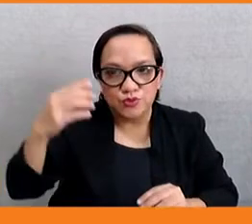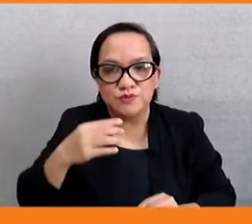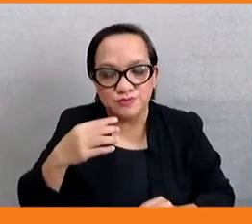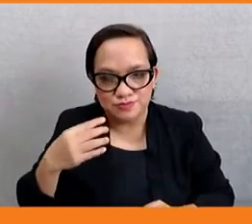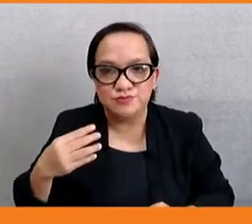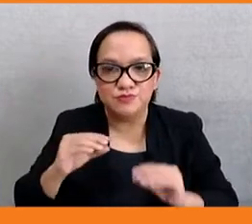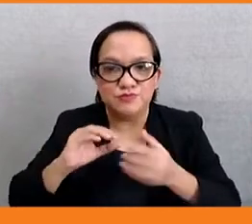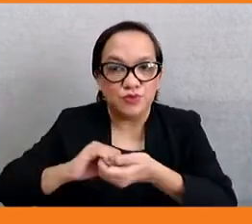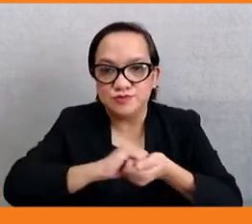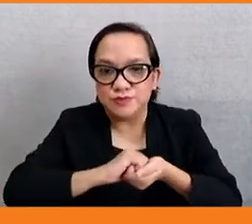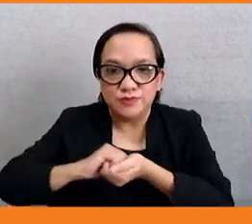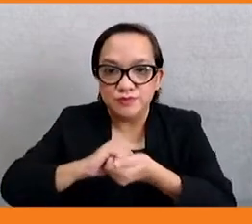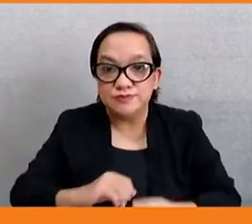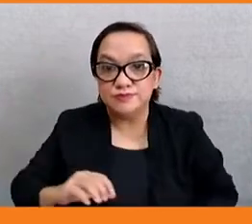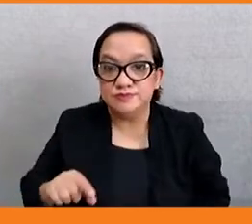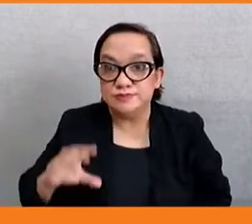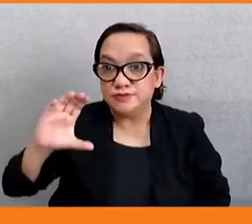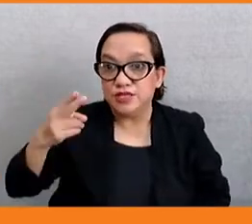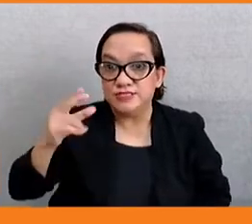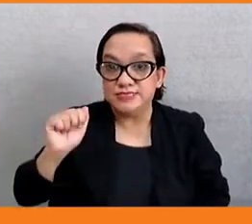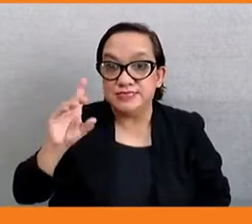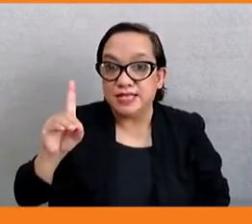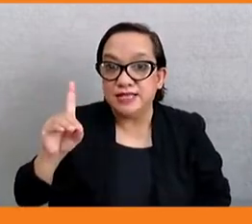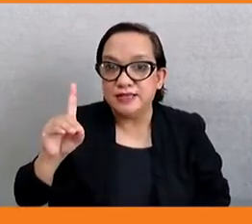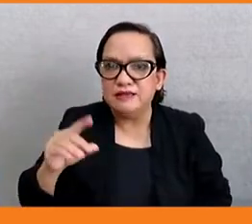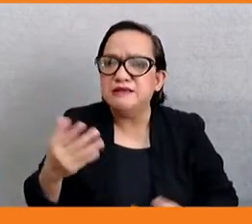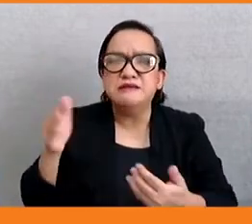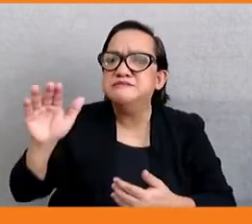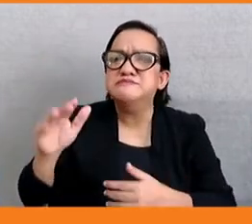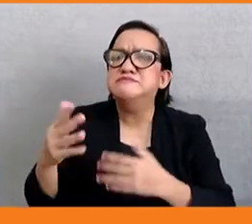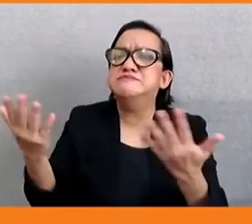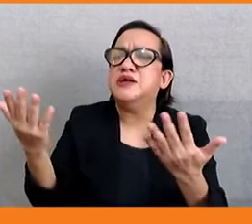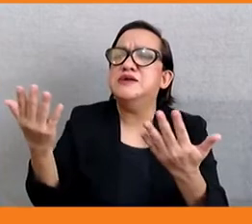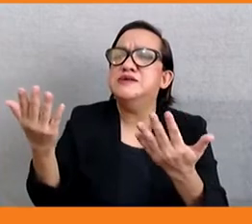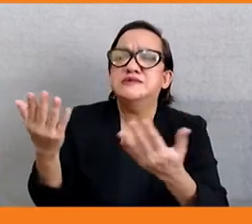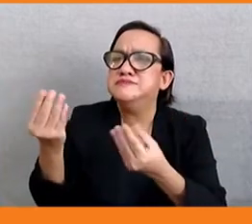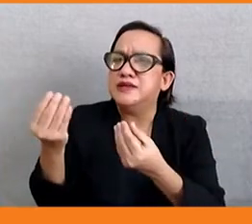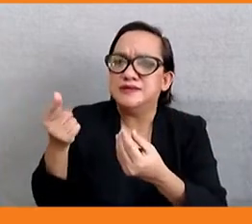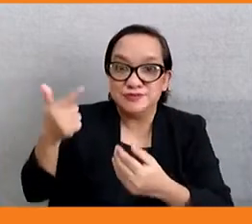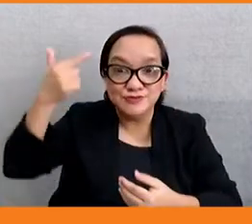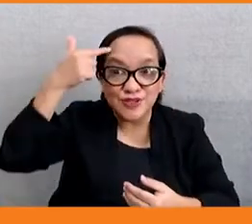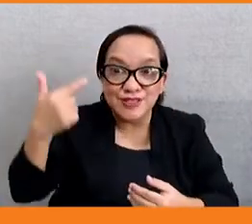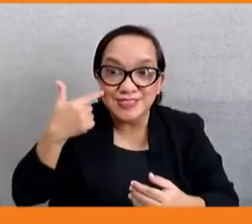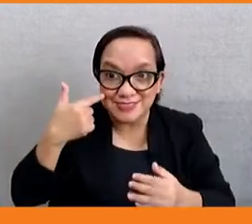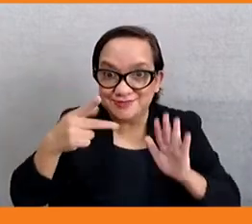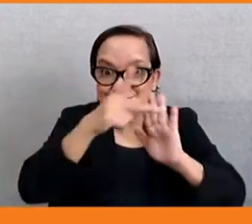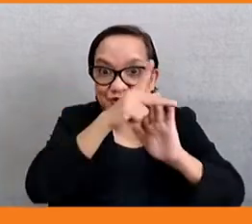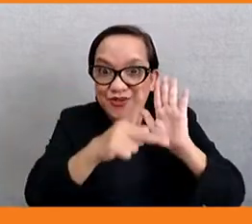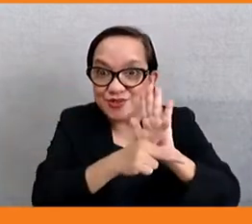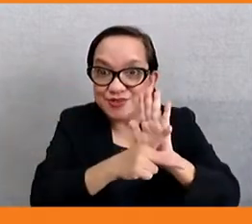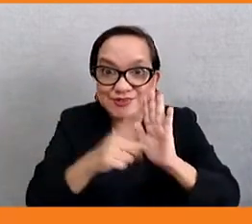bank's plan to update the very old gender policy to reflect current knowledge and be useful for the next generation?